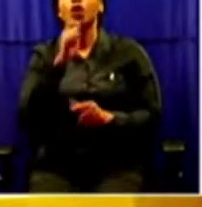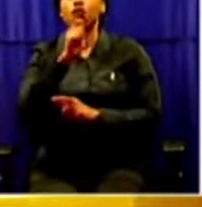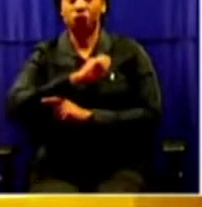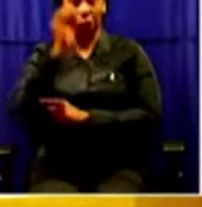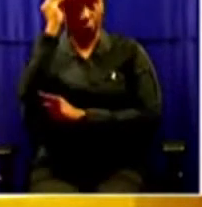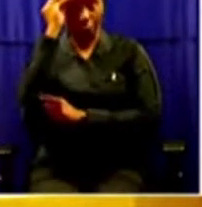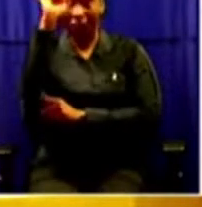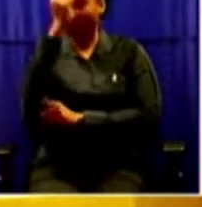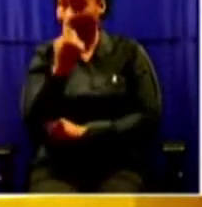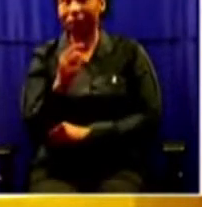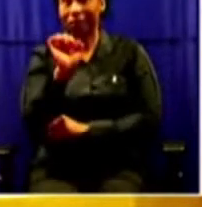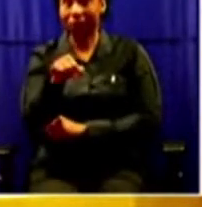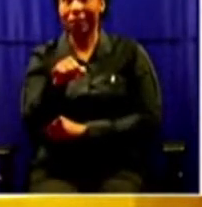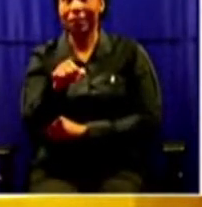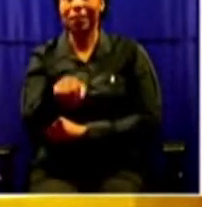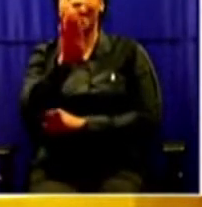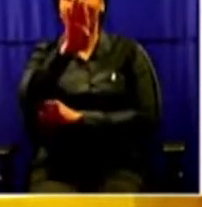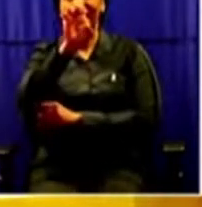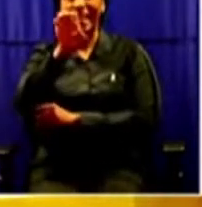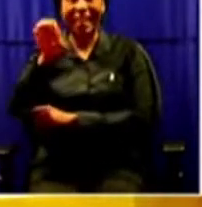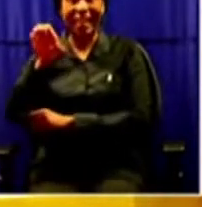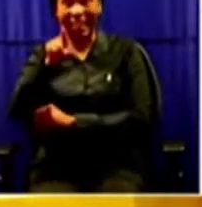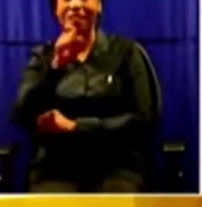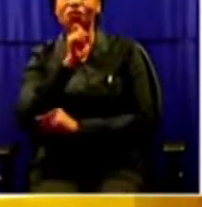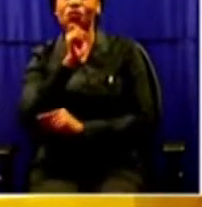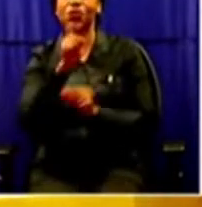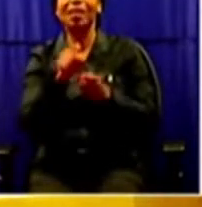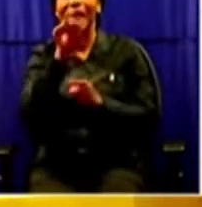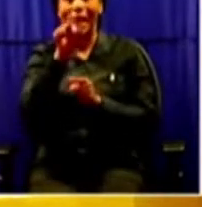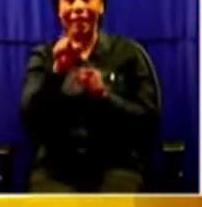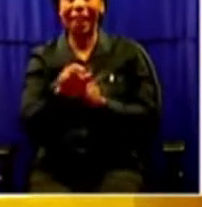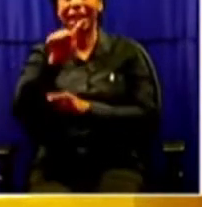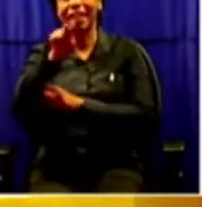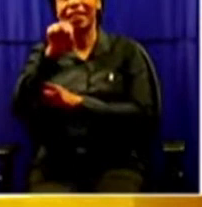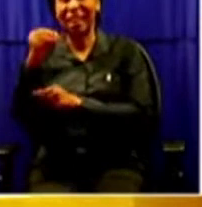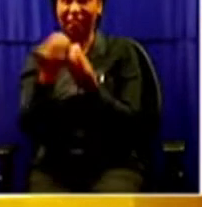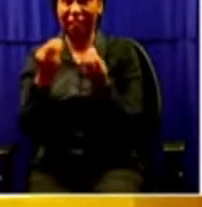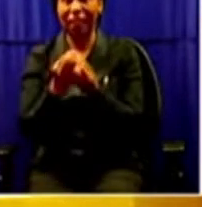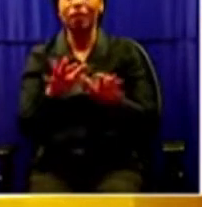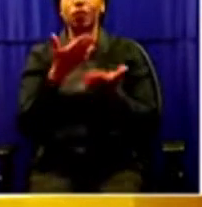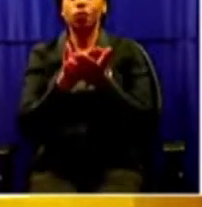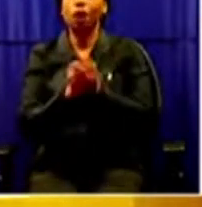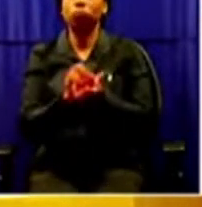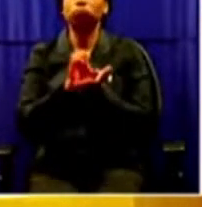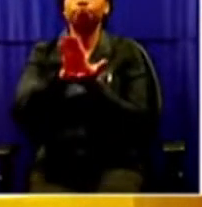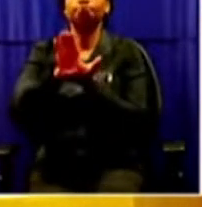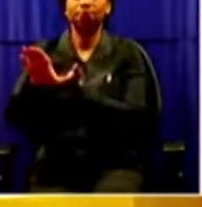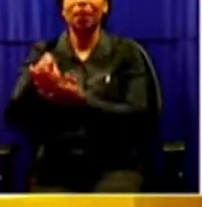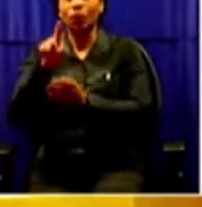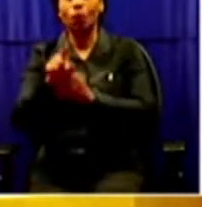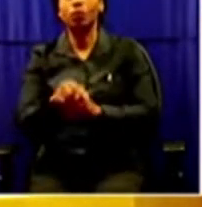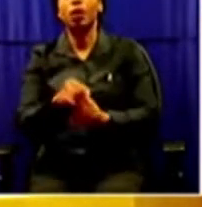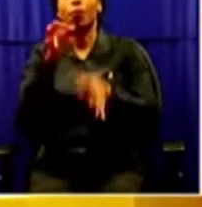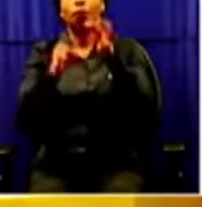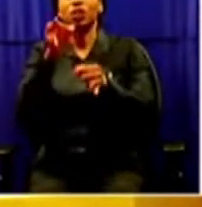firsthand, BEE has been used as an ANC front to reward and empower the politically connected over and